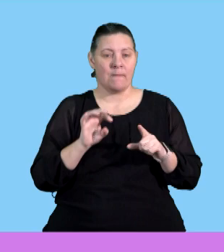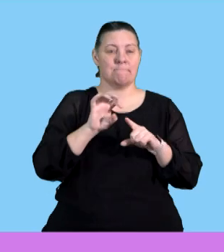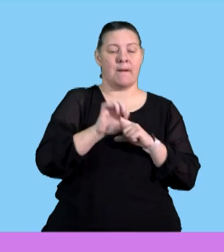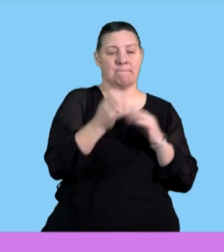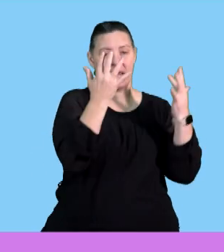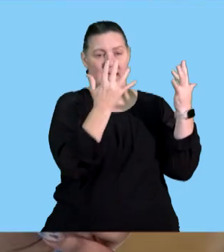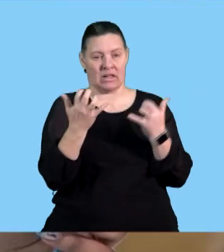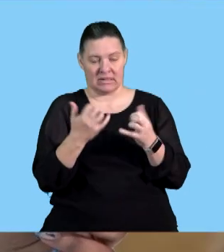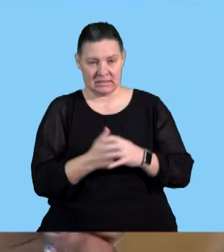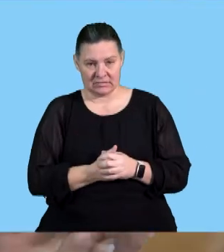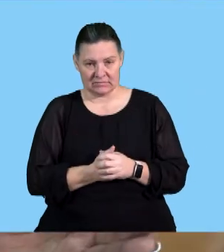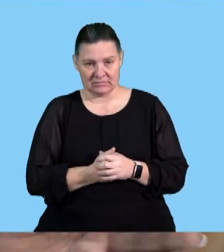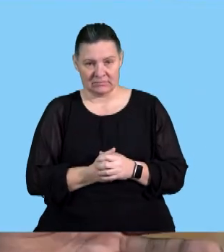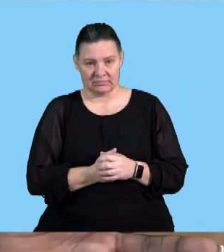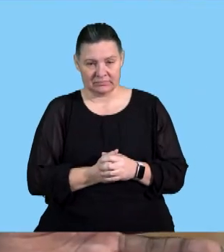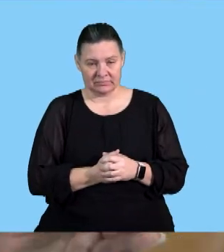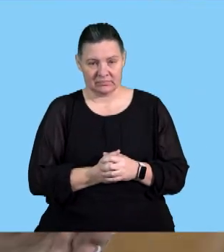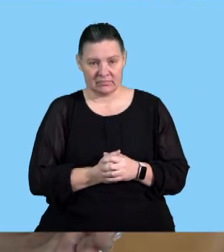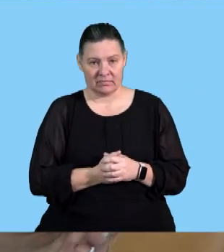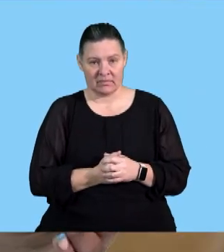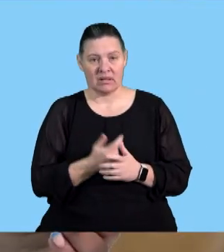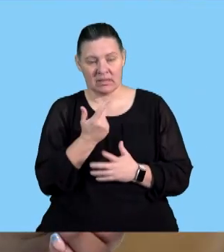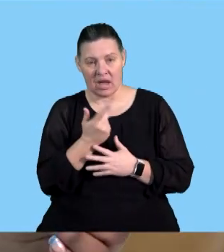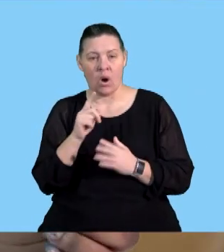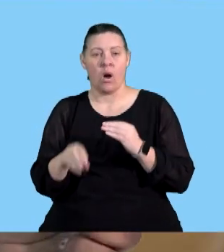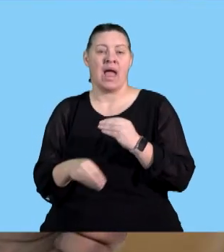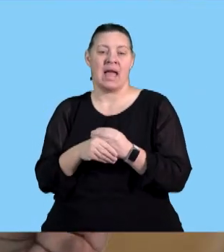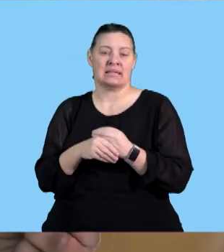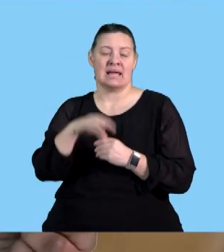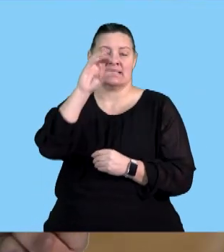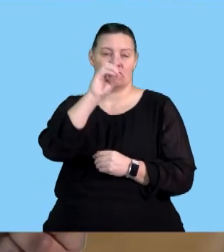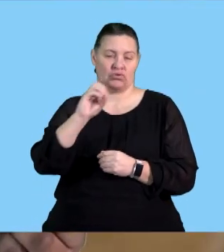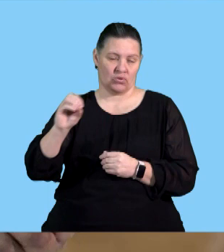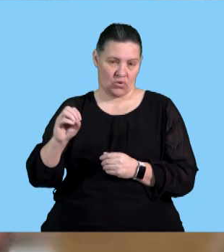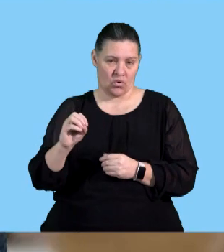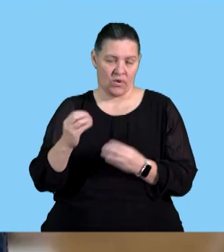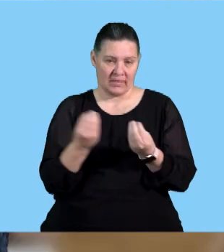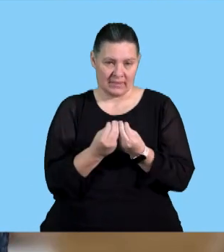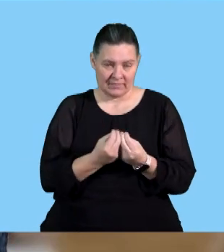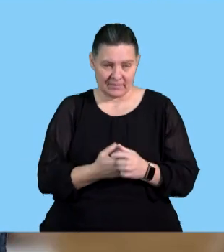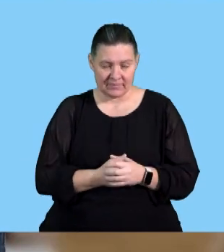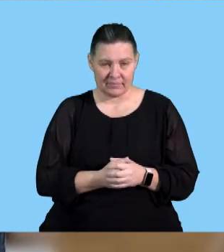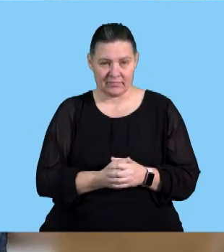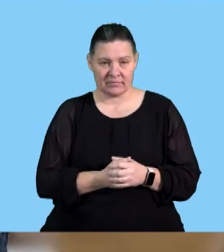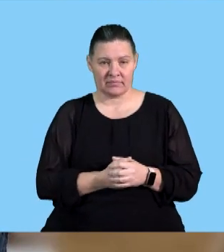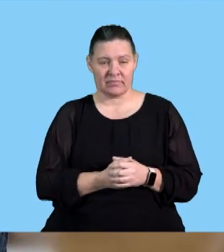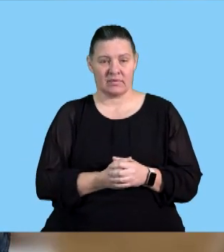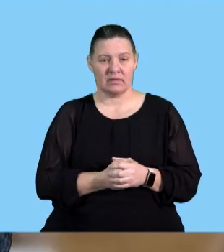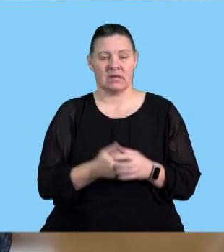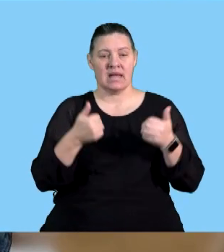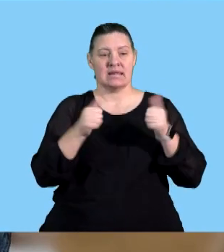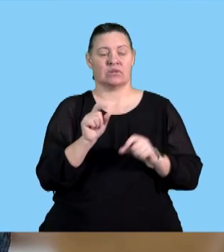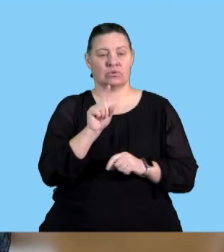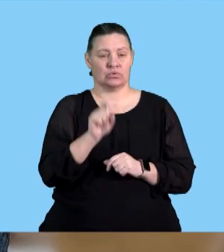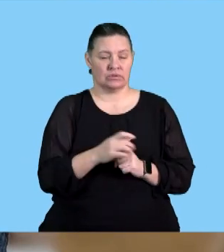this amount was calculated or was worked out. They simply added all the zero rated items. Let's go to the